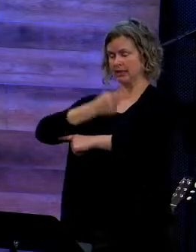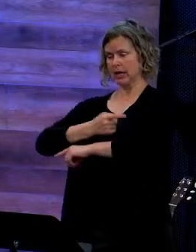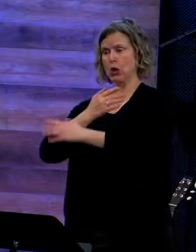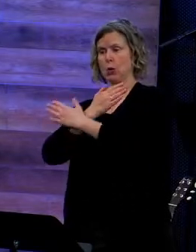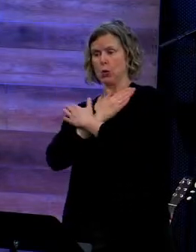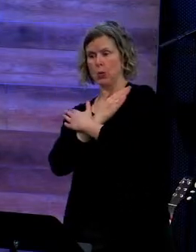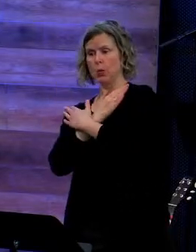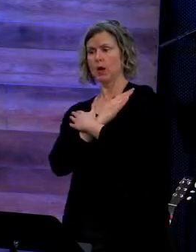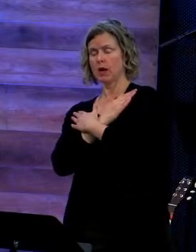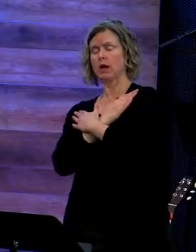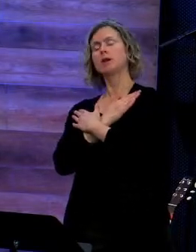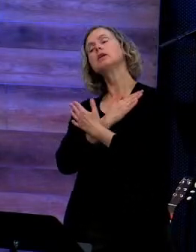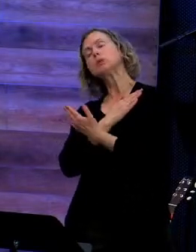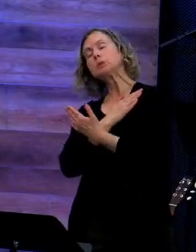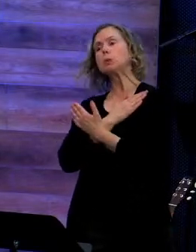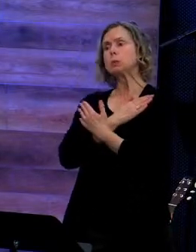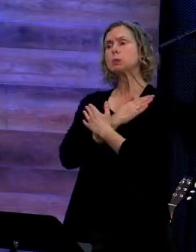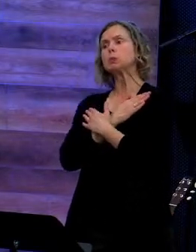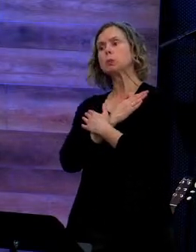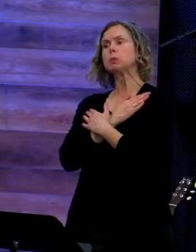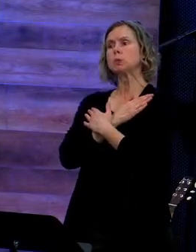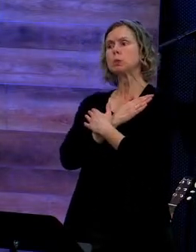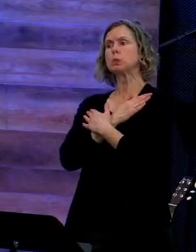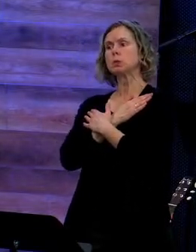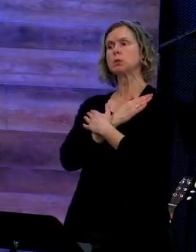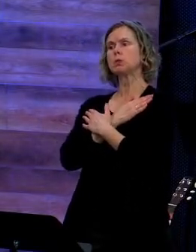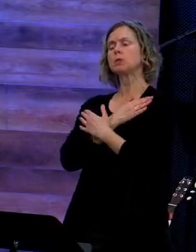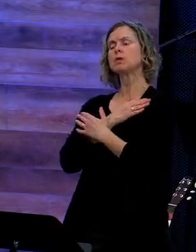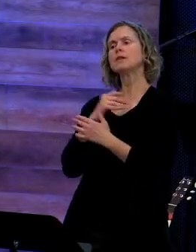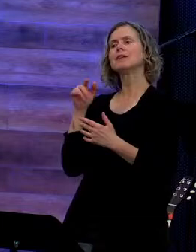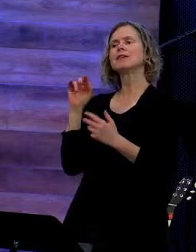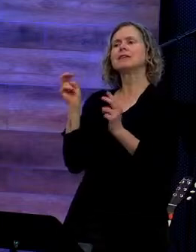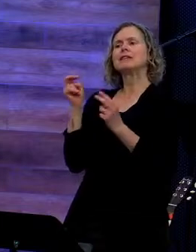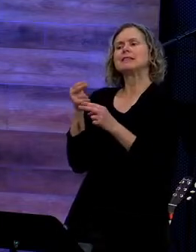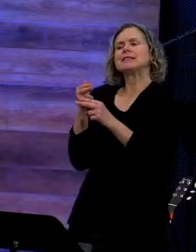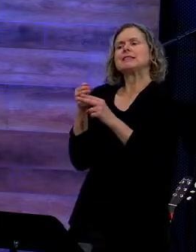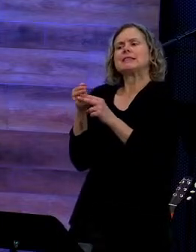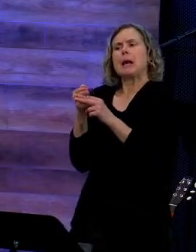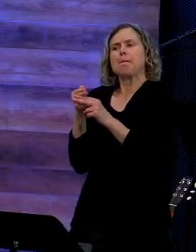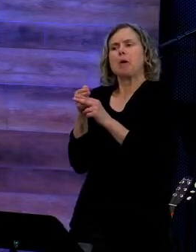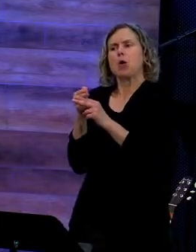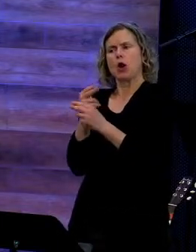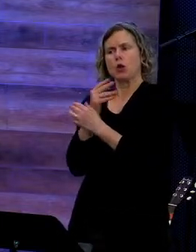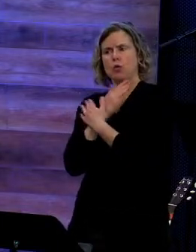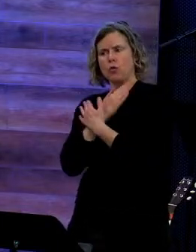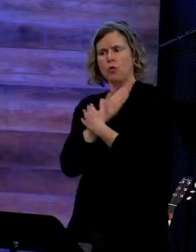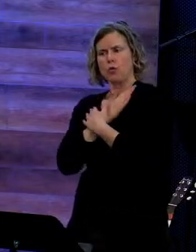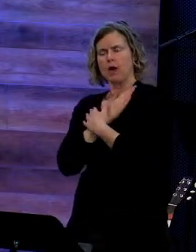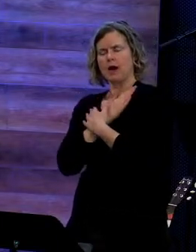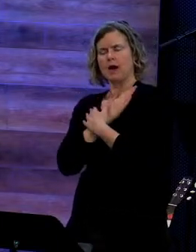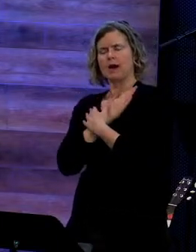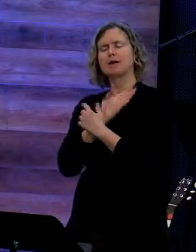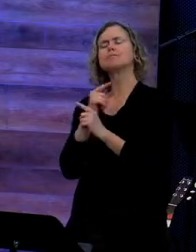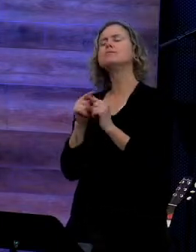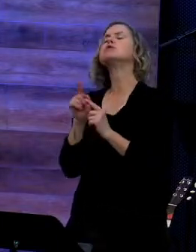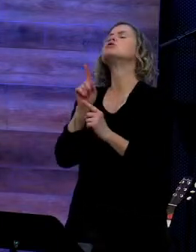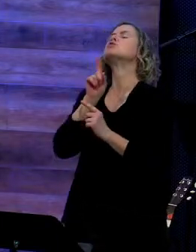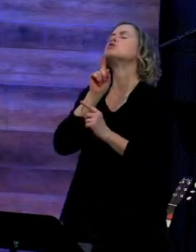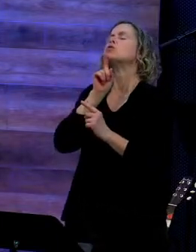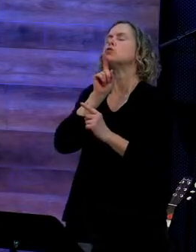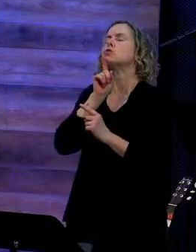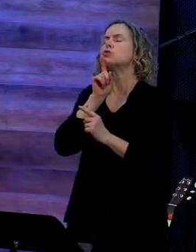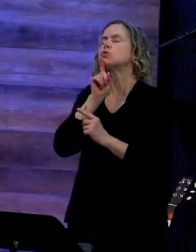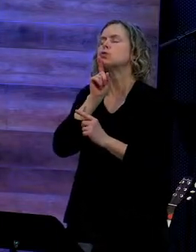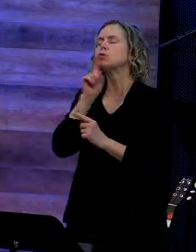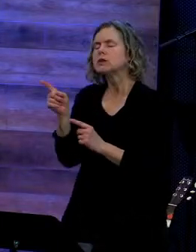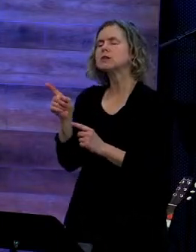a temporary sense. It was all meant to point them toward the ultimate source of rest, which is life in Jesus. So if you hear nothing